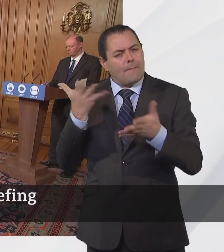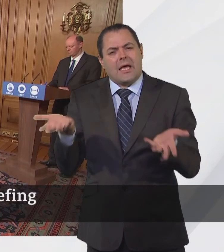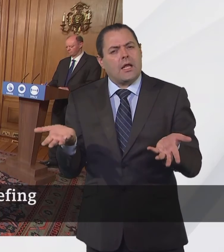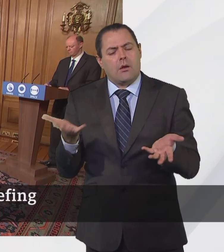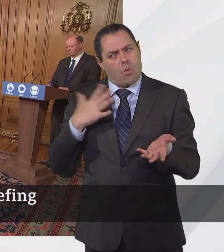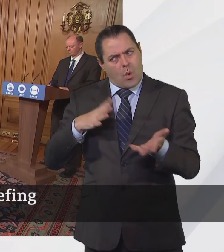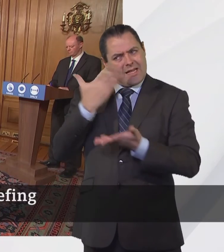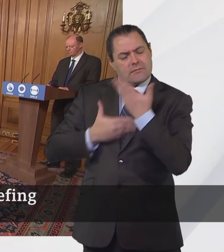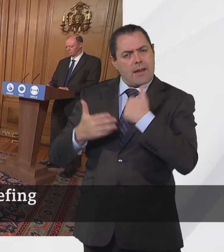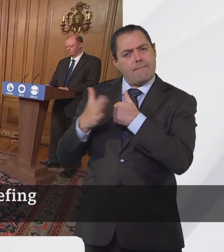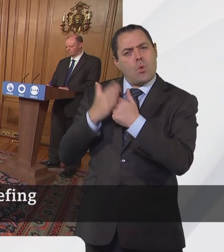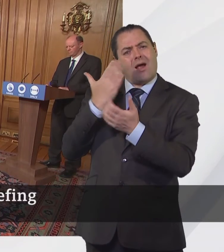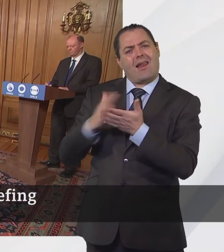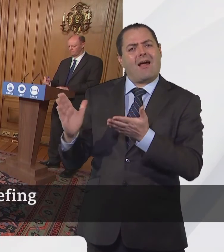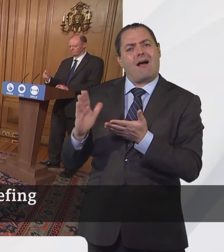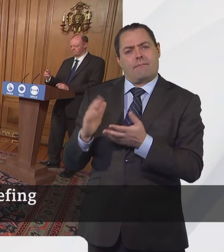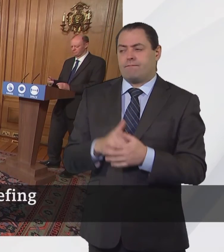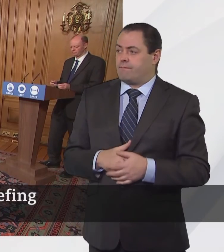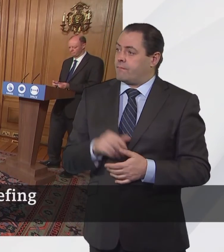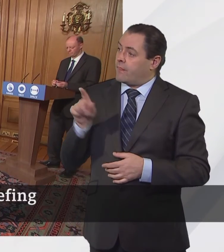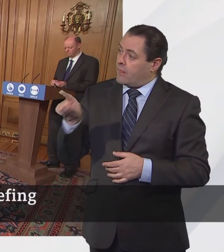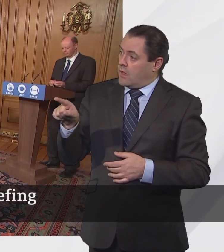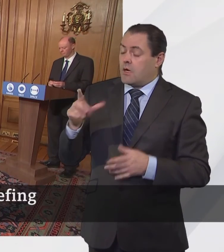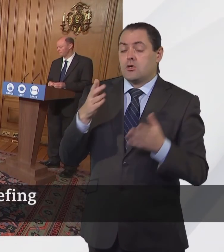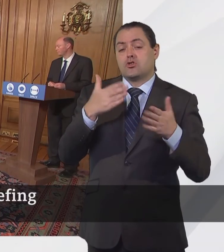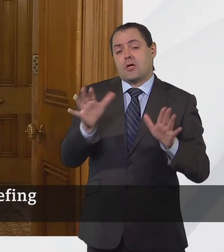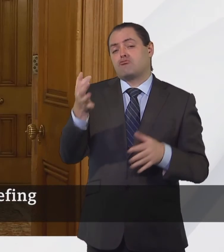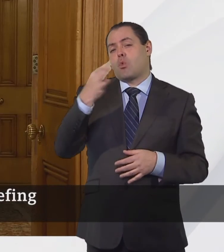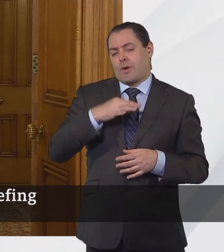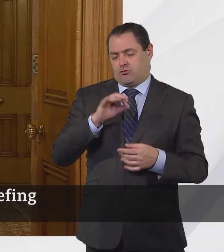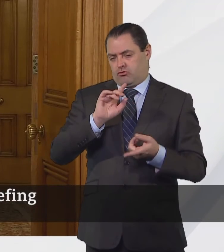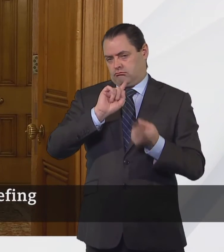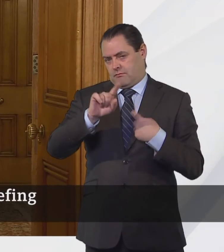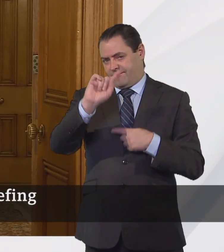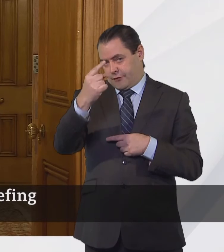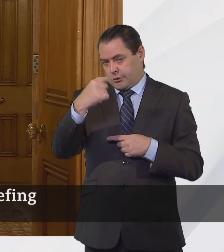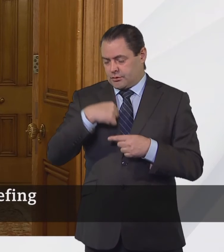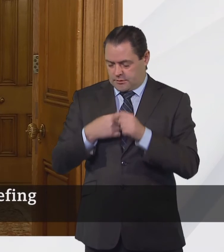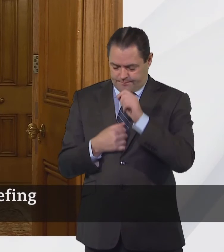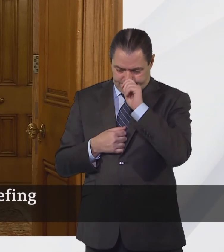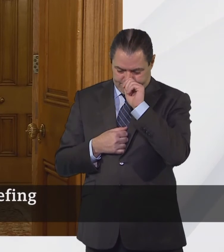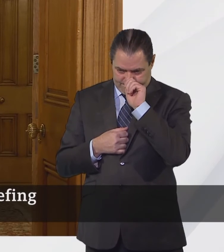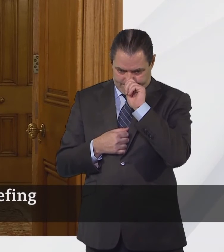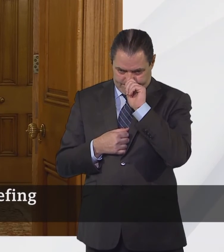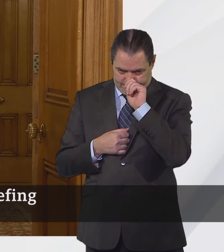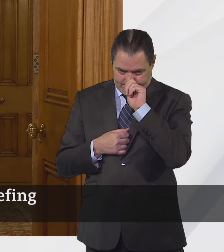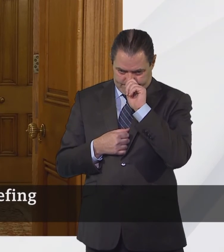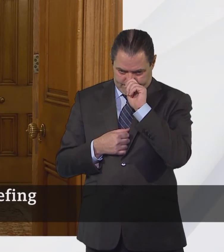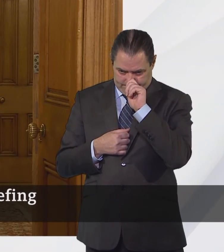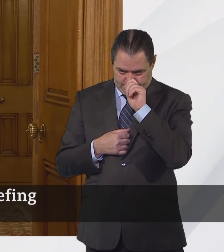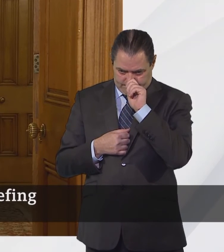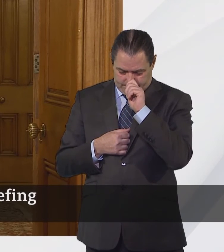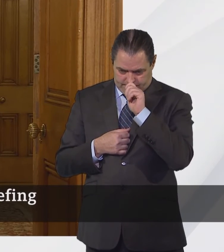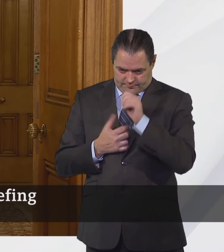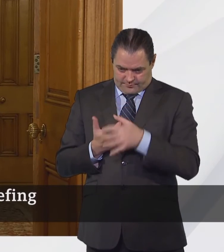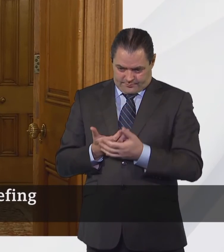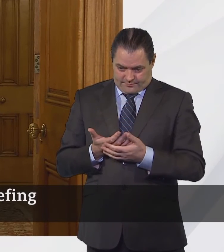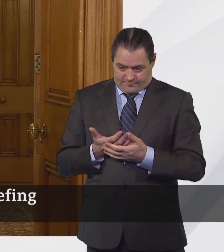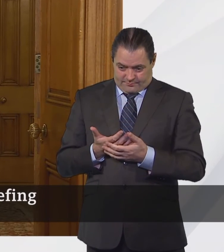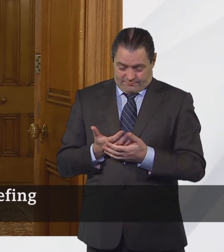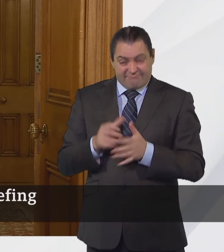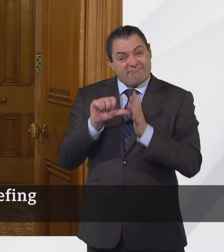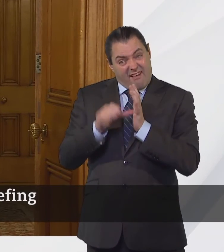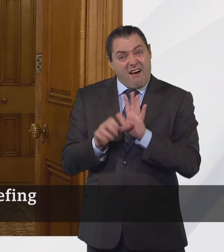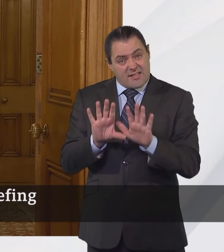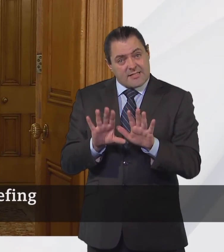Well, Ben, if I can just answer the general question first. Look, I think it's an incredibly difficult decision. You've got